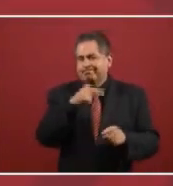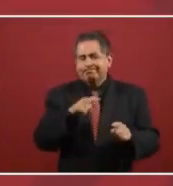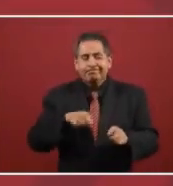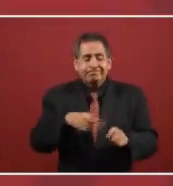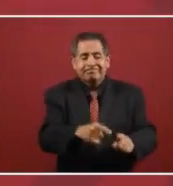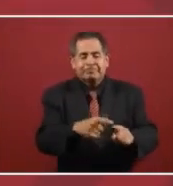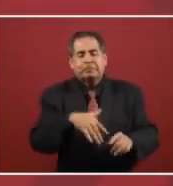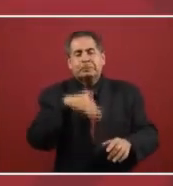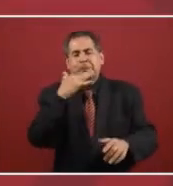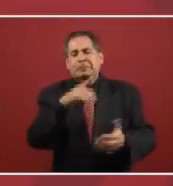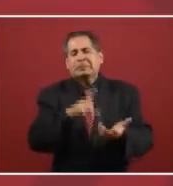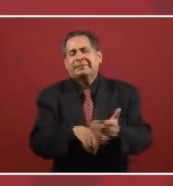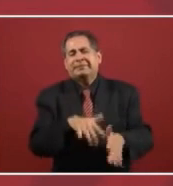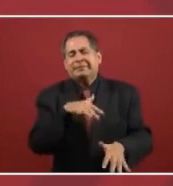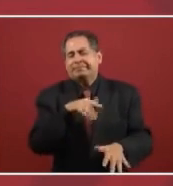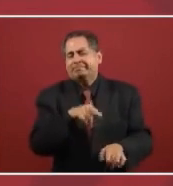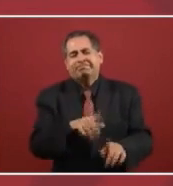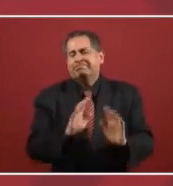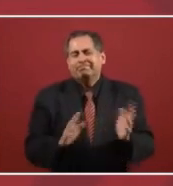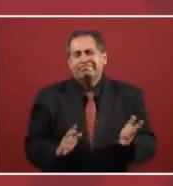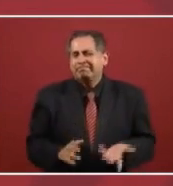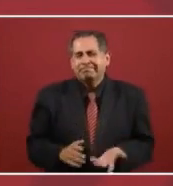is very damaged.